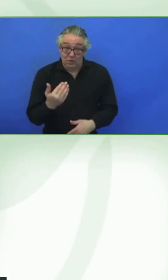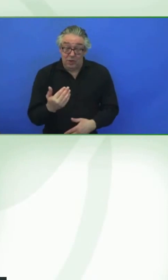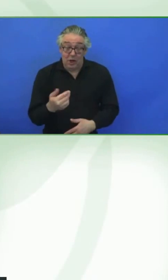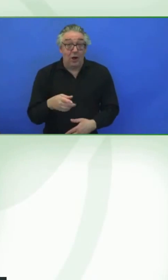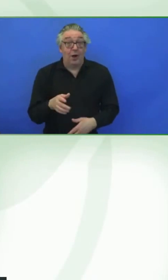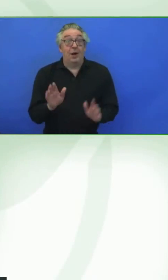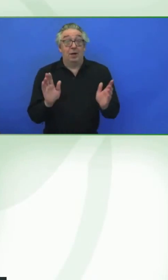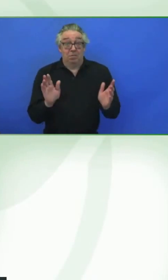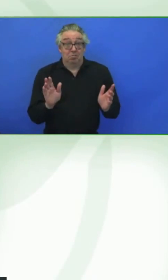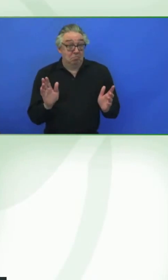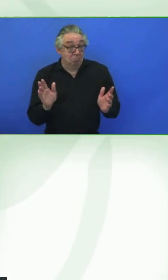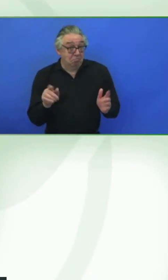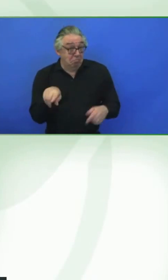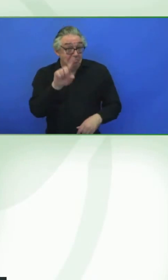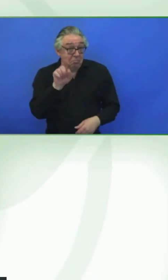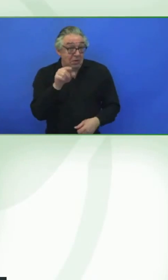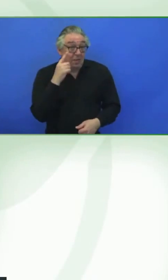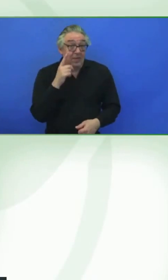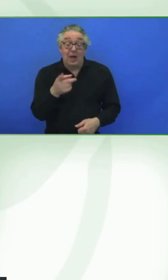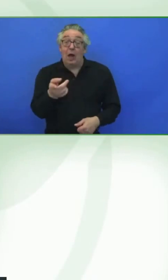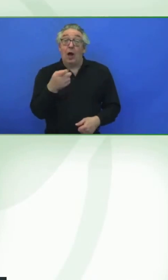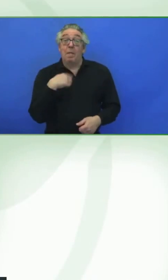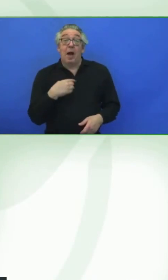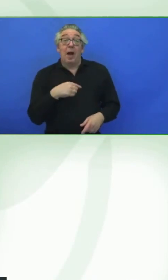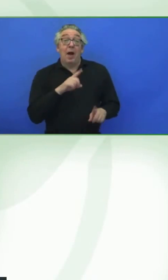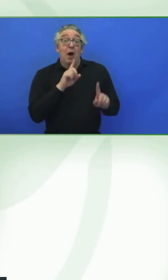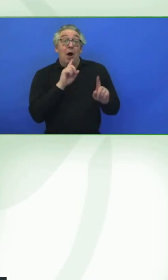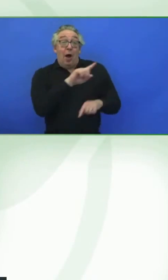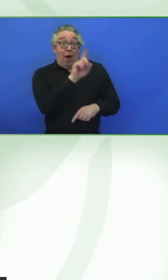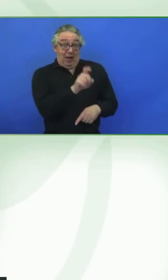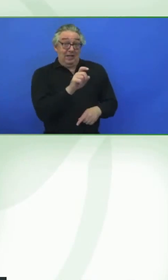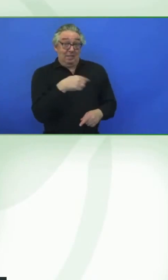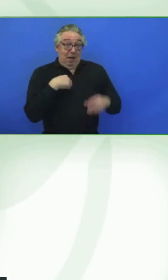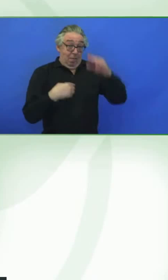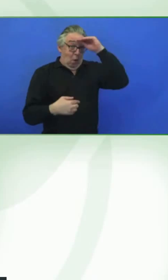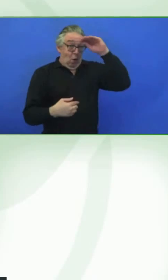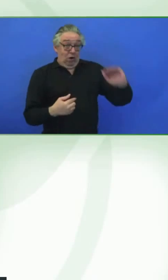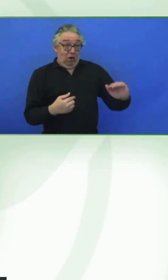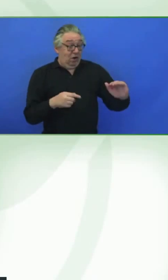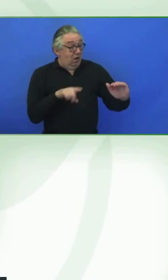and got an amazing answer. You wouldn't believe it.